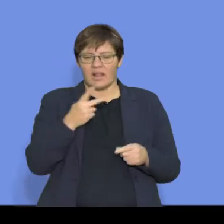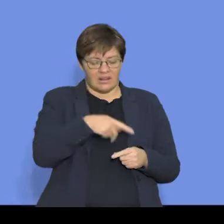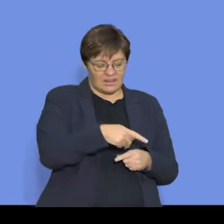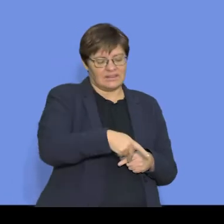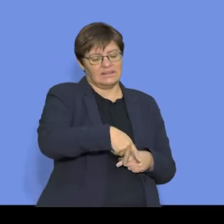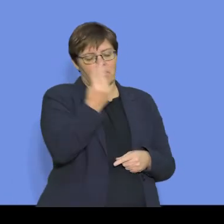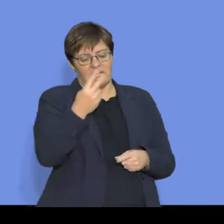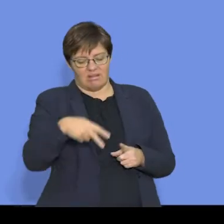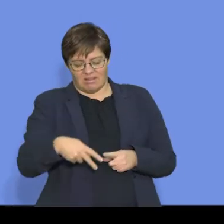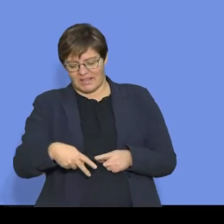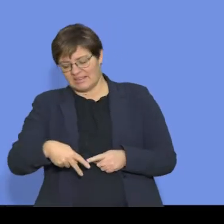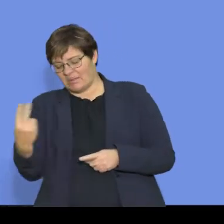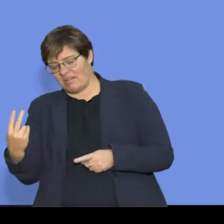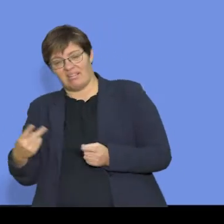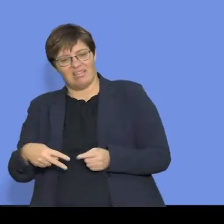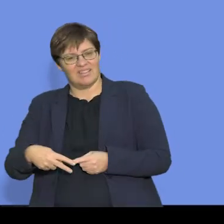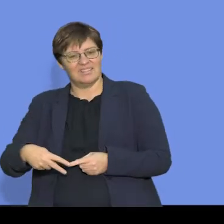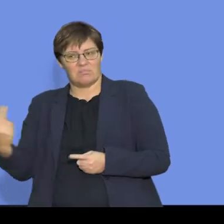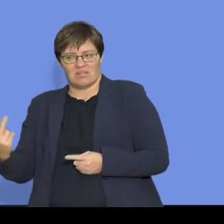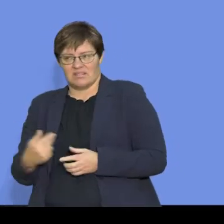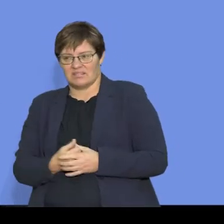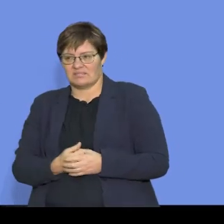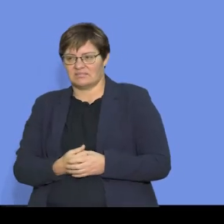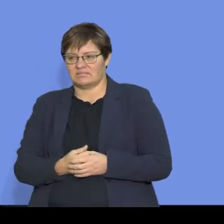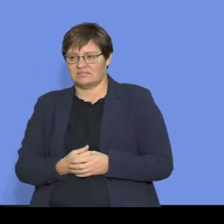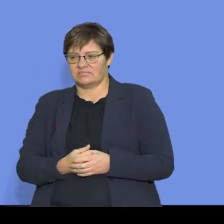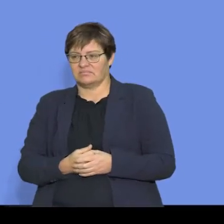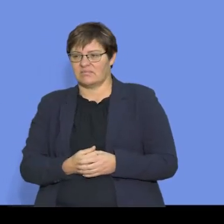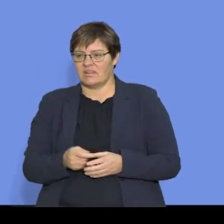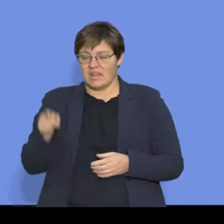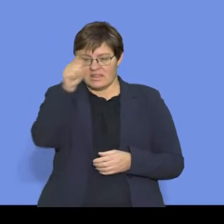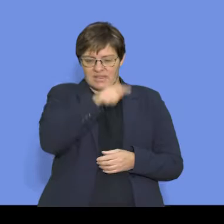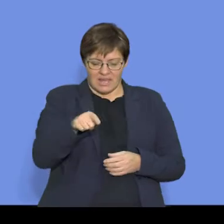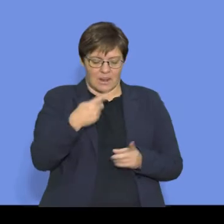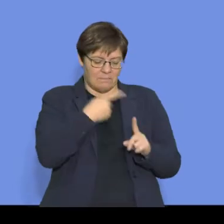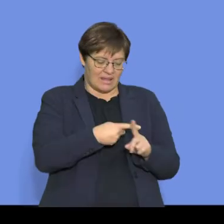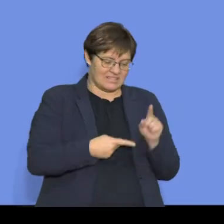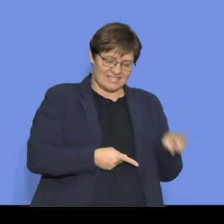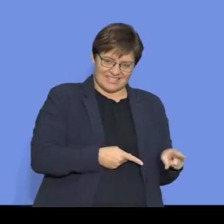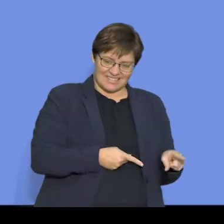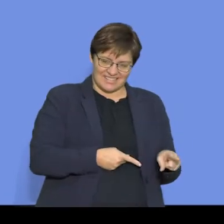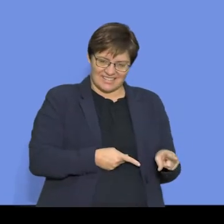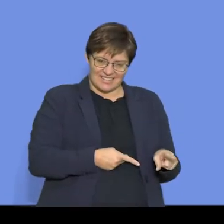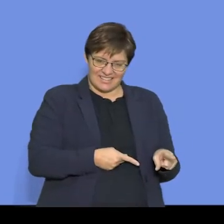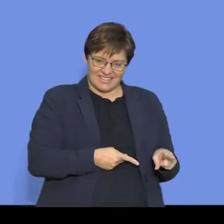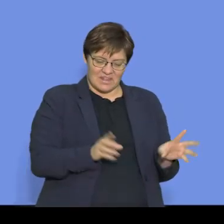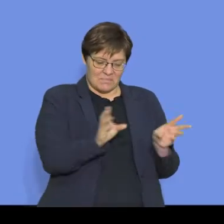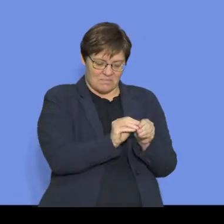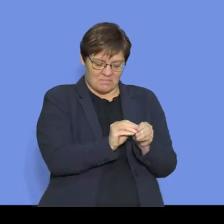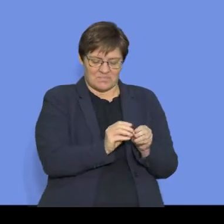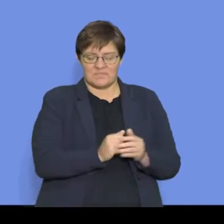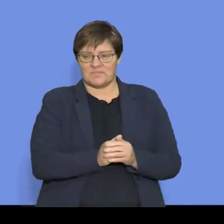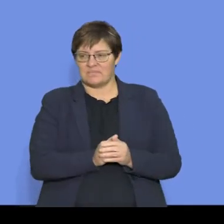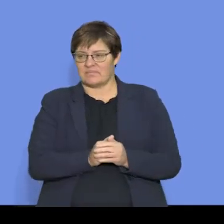just double that. If we have a look at this, it's that figure added